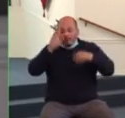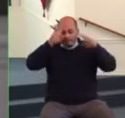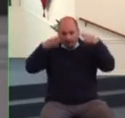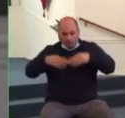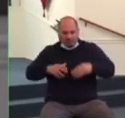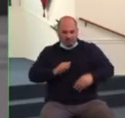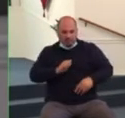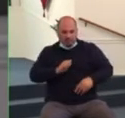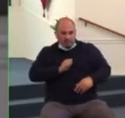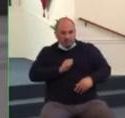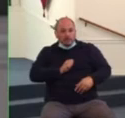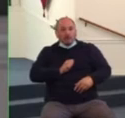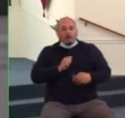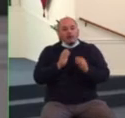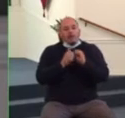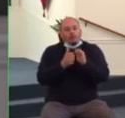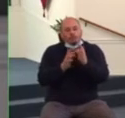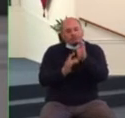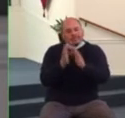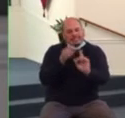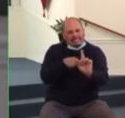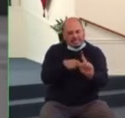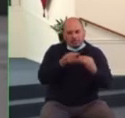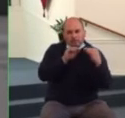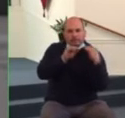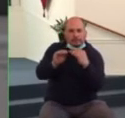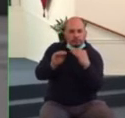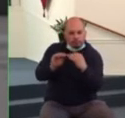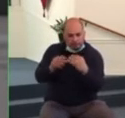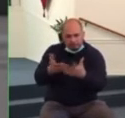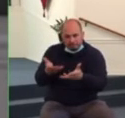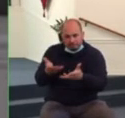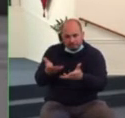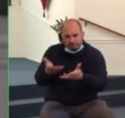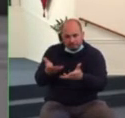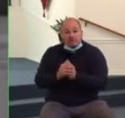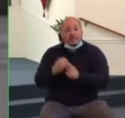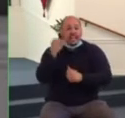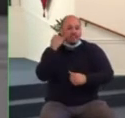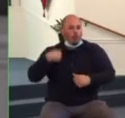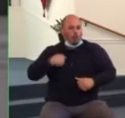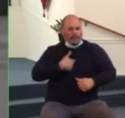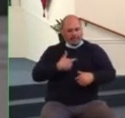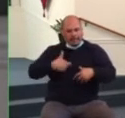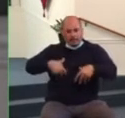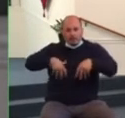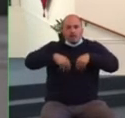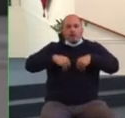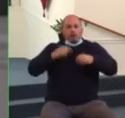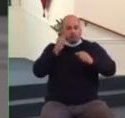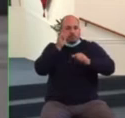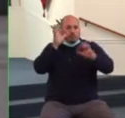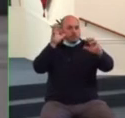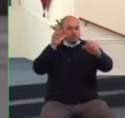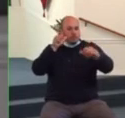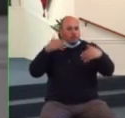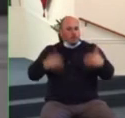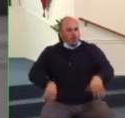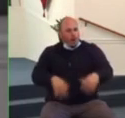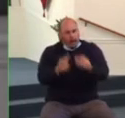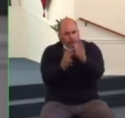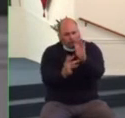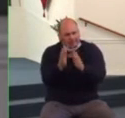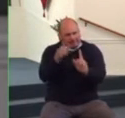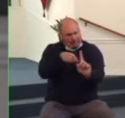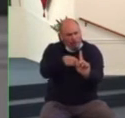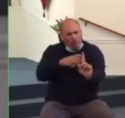that we follow a man who suffered and died, and that following him may mean suffering, our suffering for him too, then we